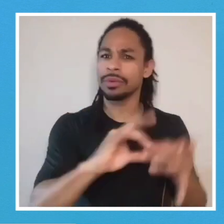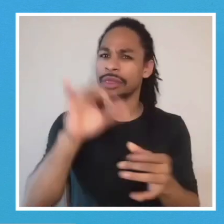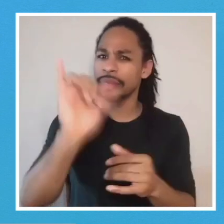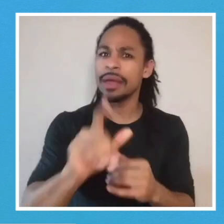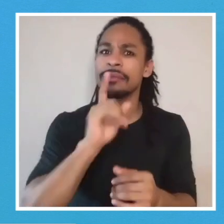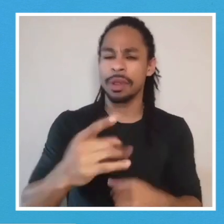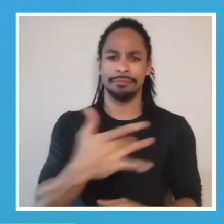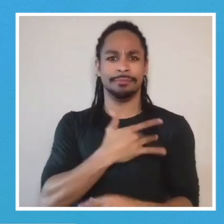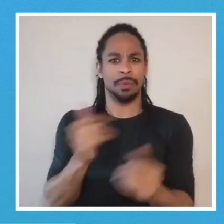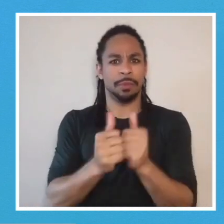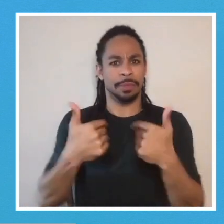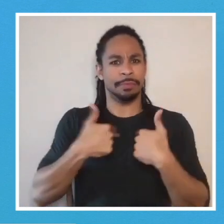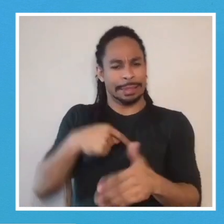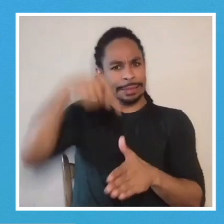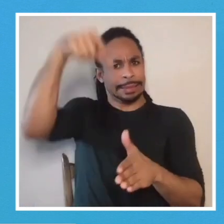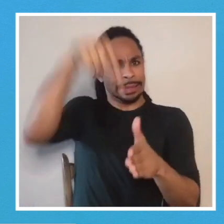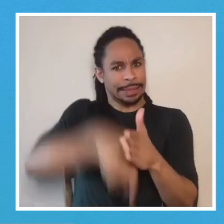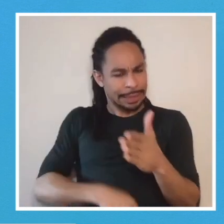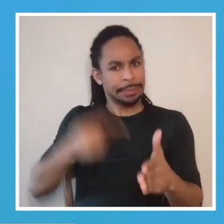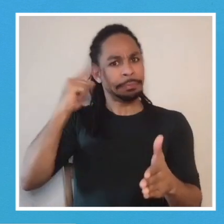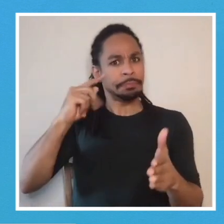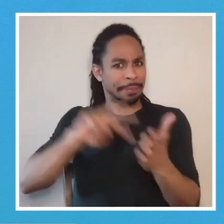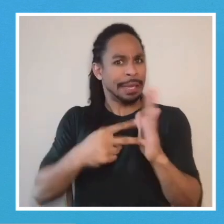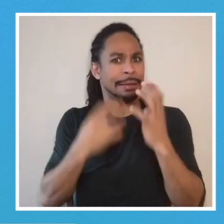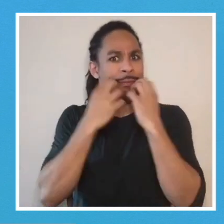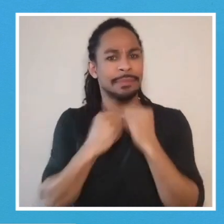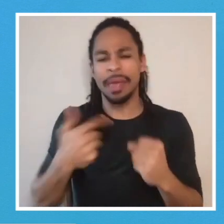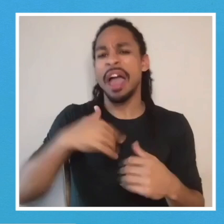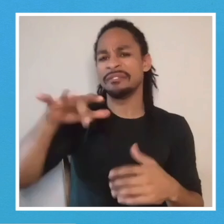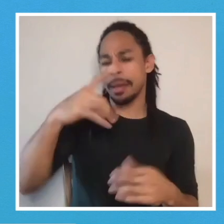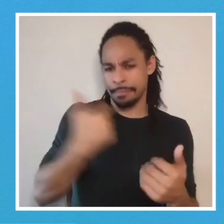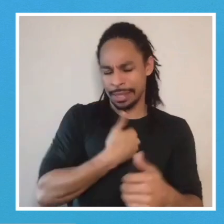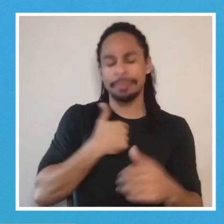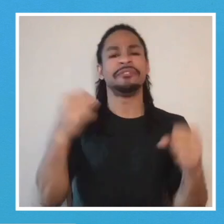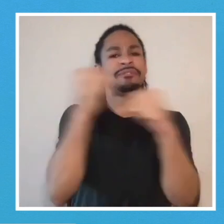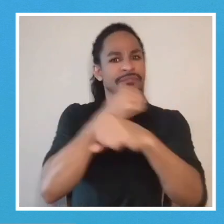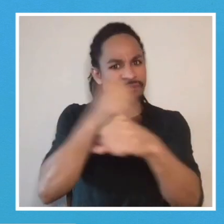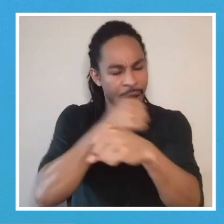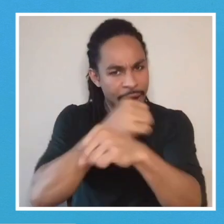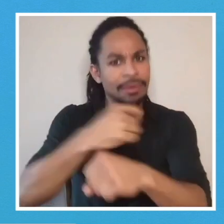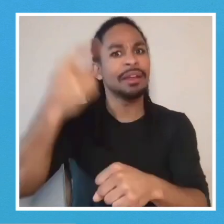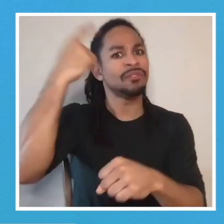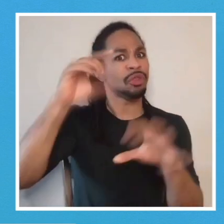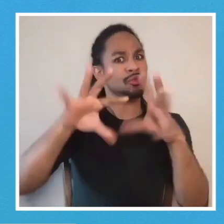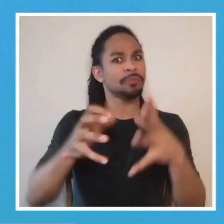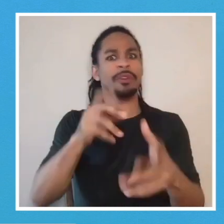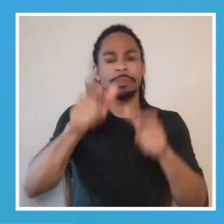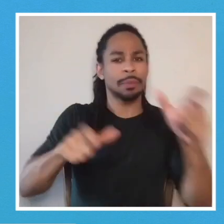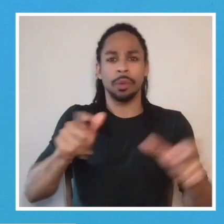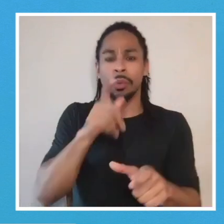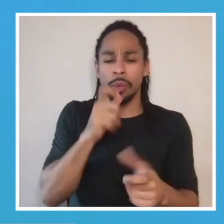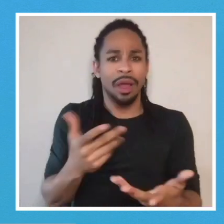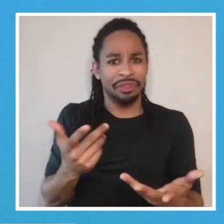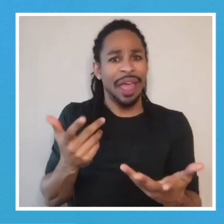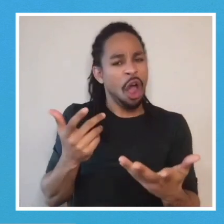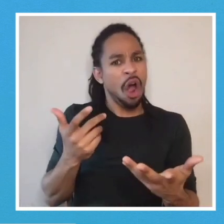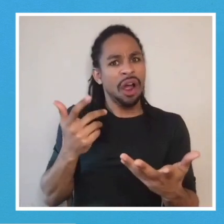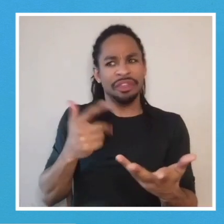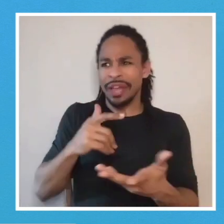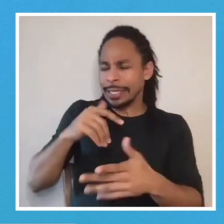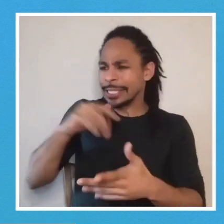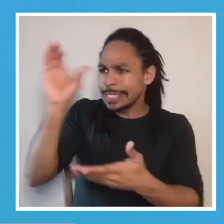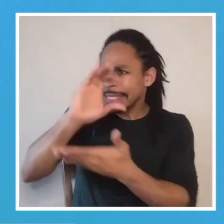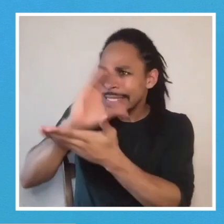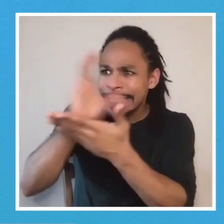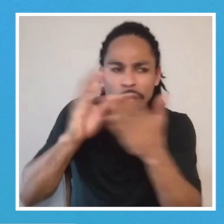so I keep finding myself fighting for this group of people who really are the dirty secret of the world. I mean, they are probably the